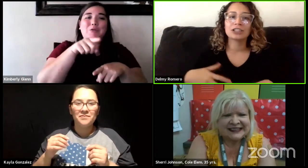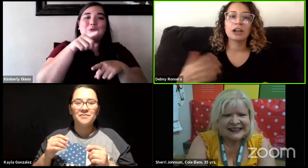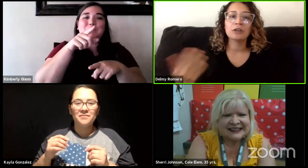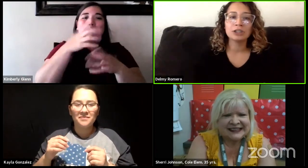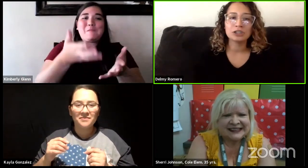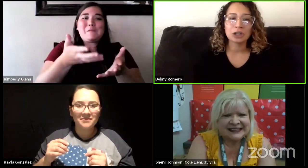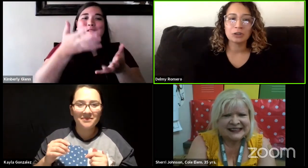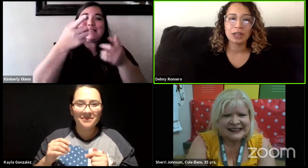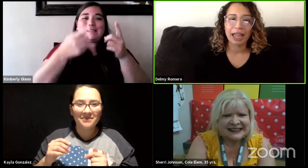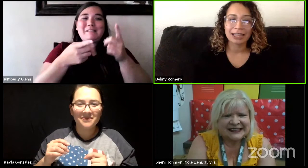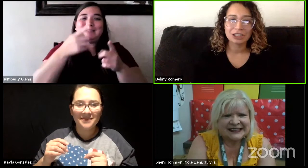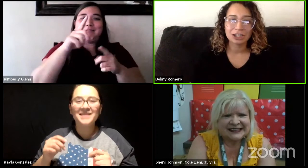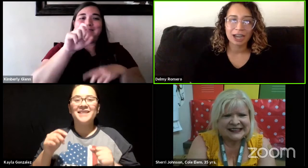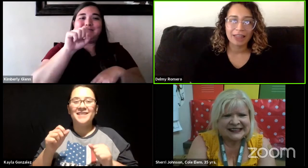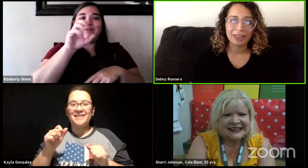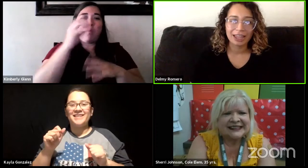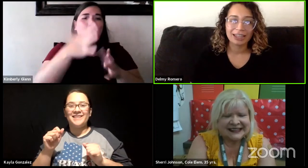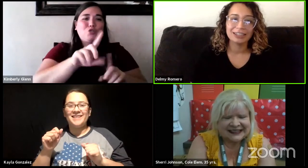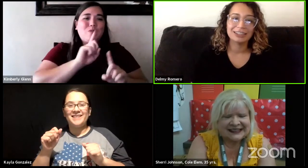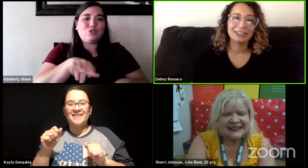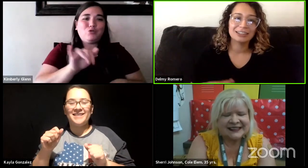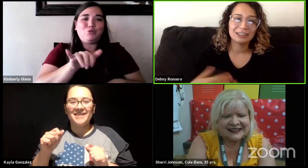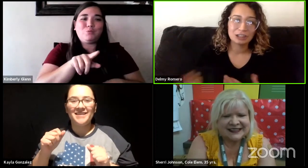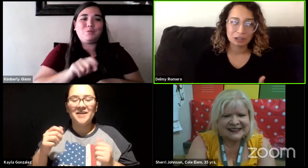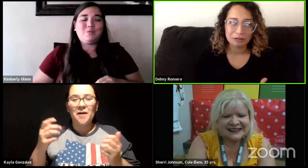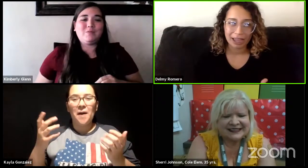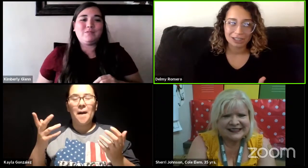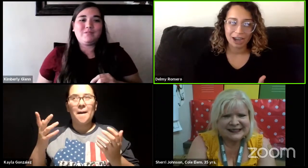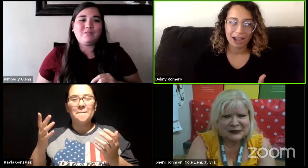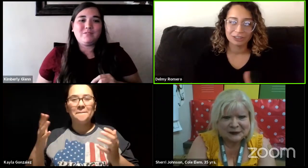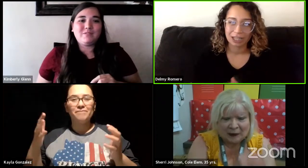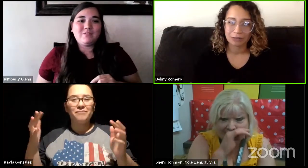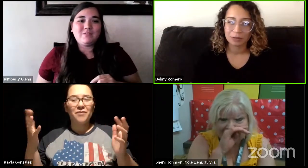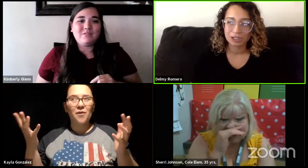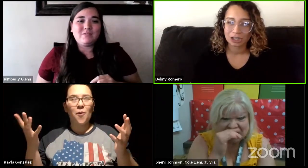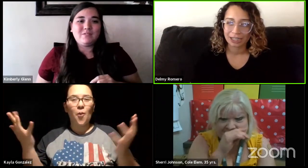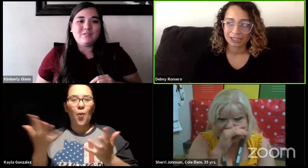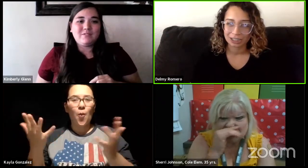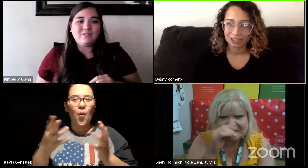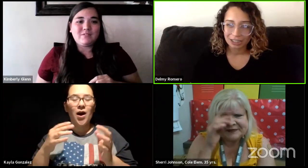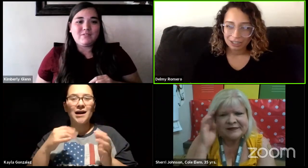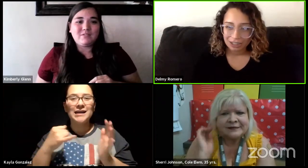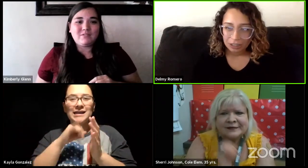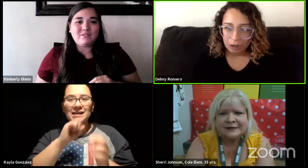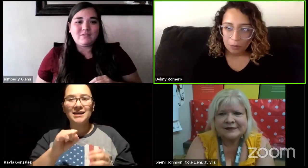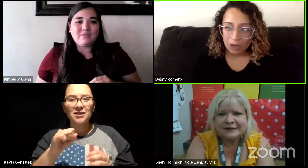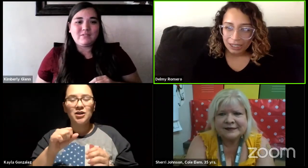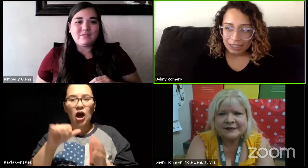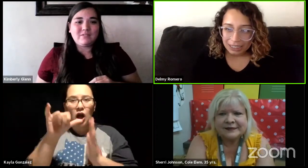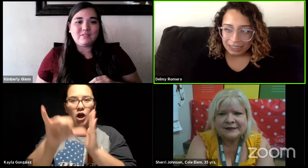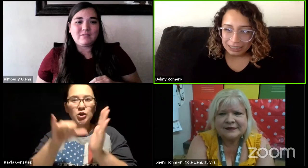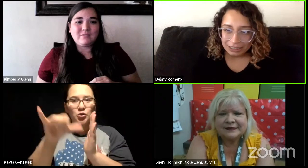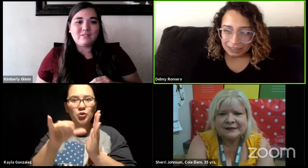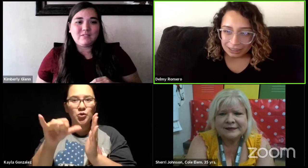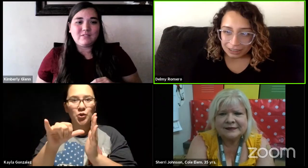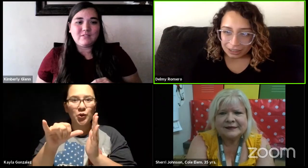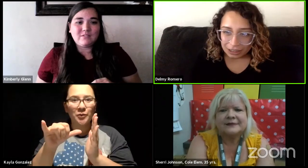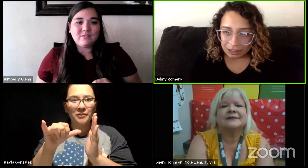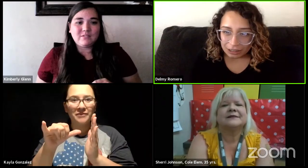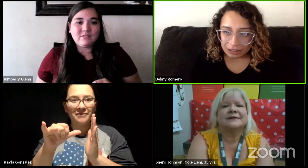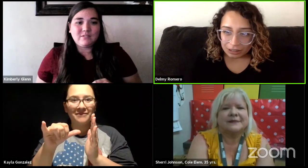What's your answer? I don't want to show the answer and then you answer after that. What is your answer? What